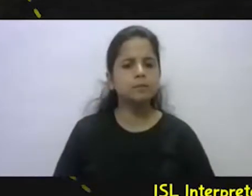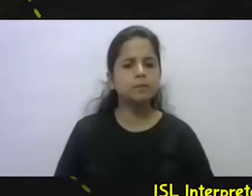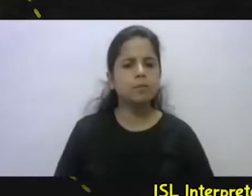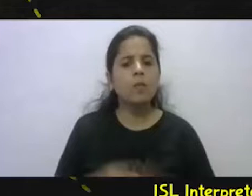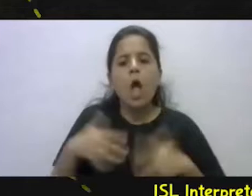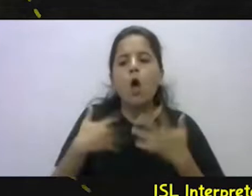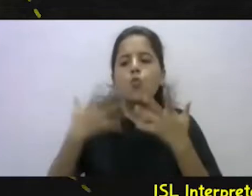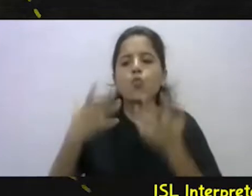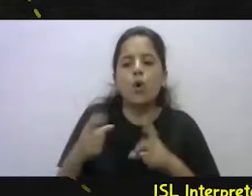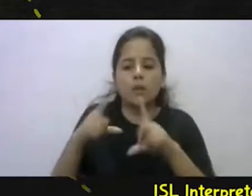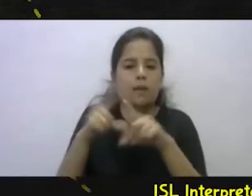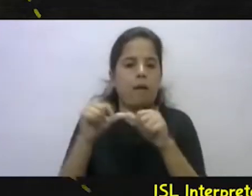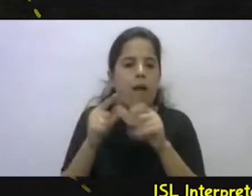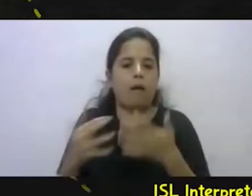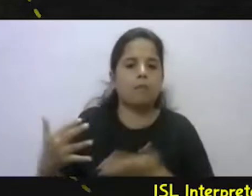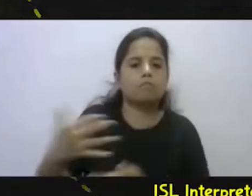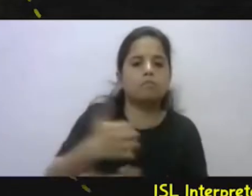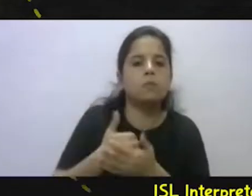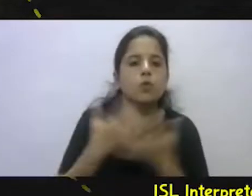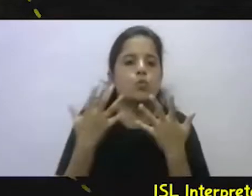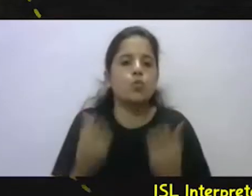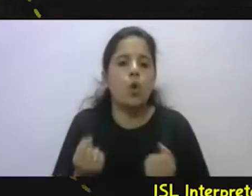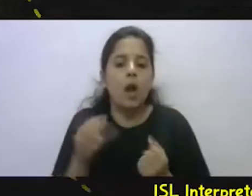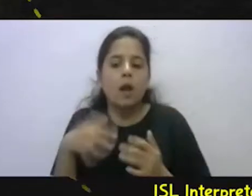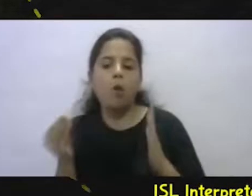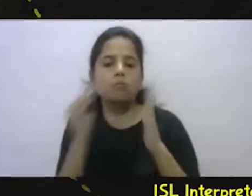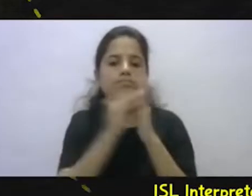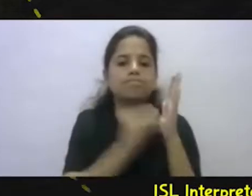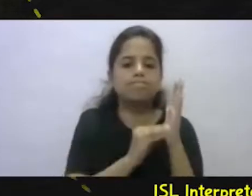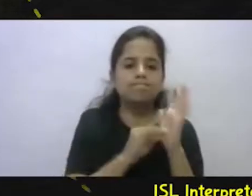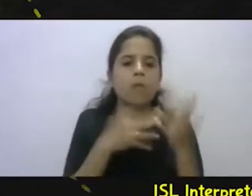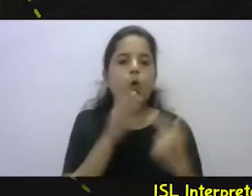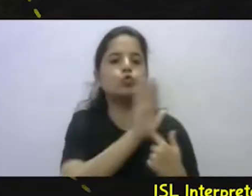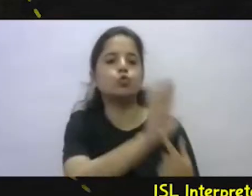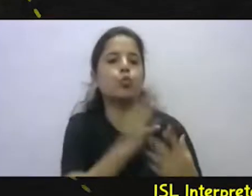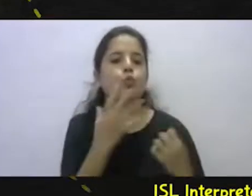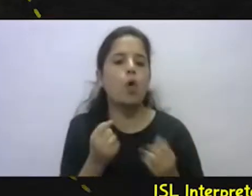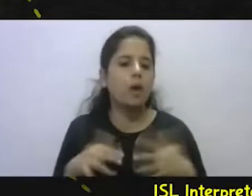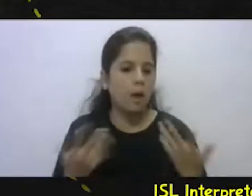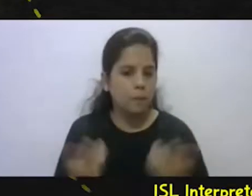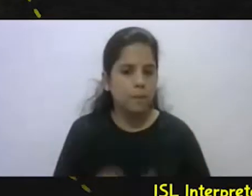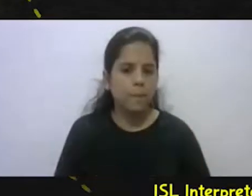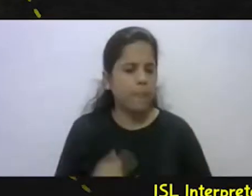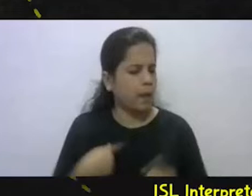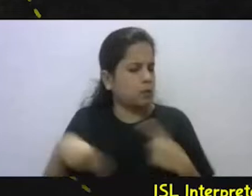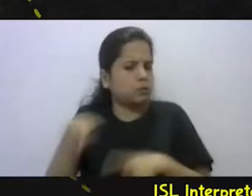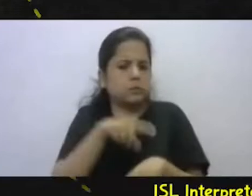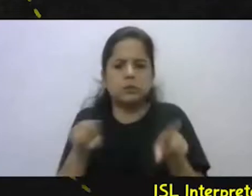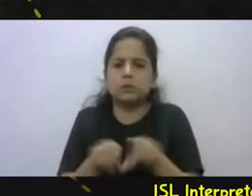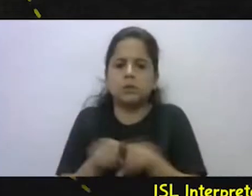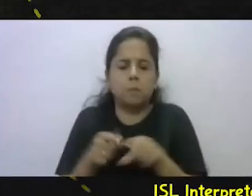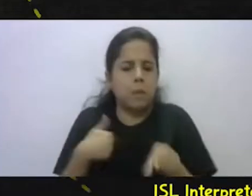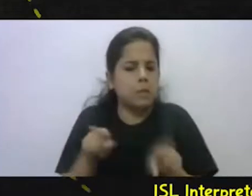the data collection to be framed upon, to be taken forward. by all of us when we deal